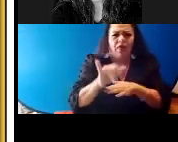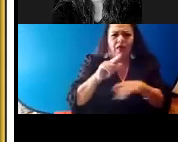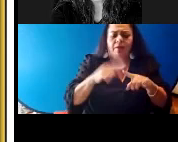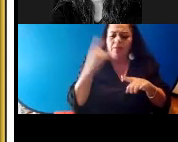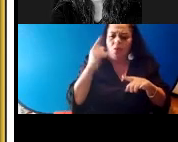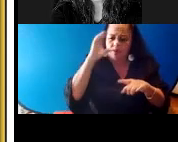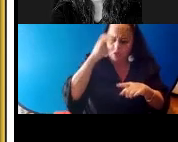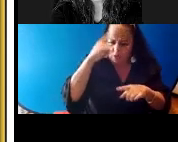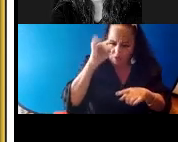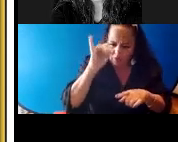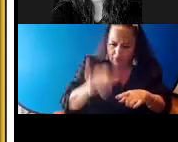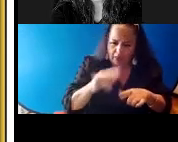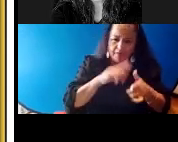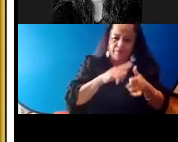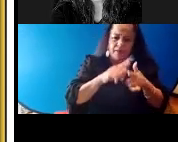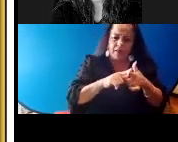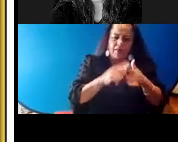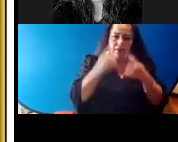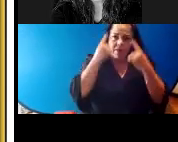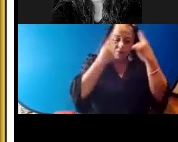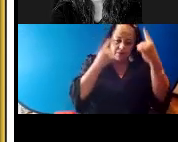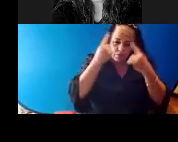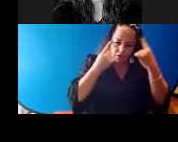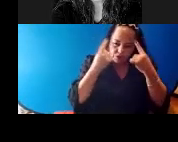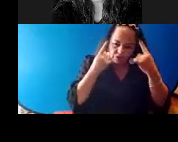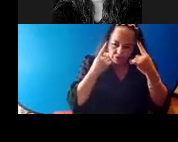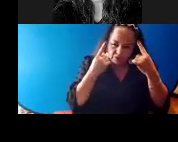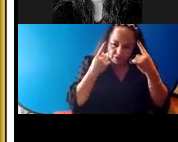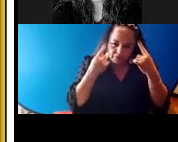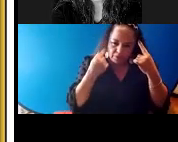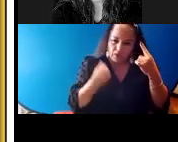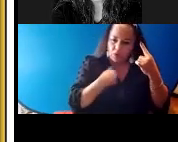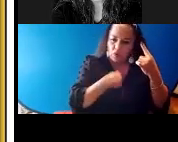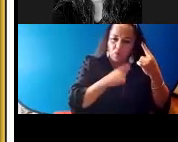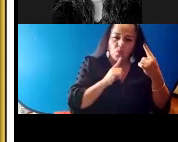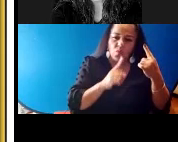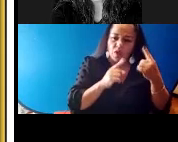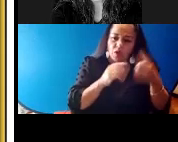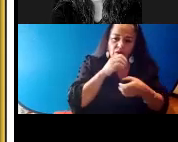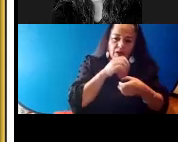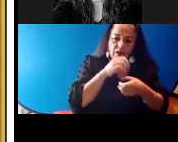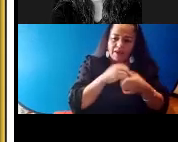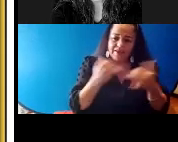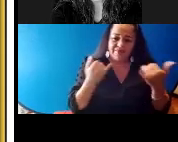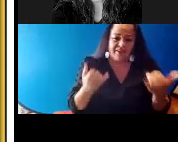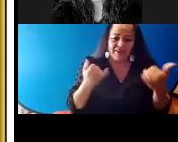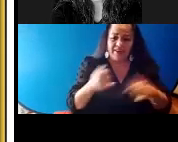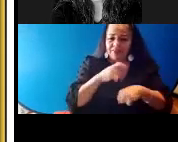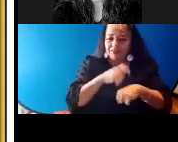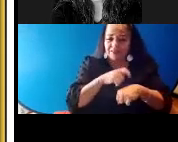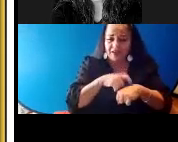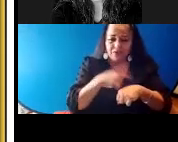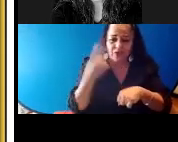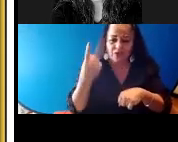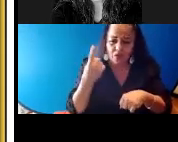that. And then political considerations, right? We are in times right now, crazy times right now. There are always